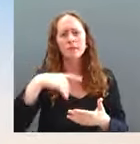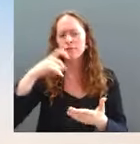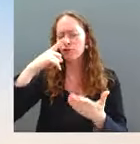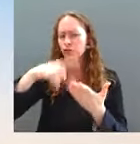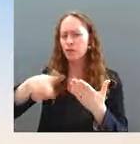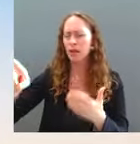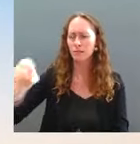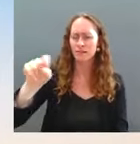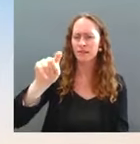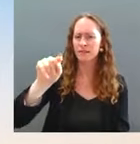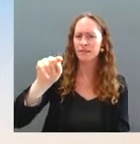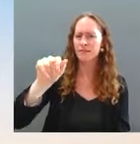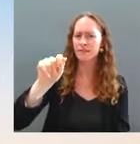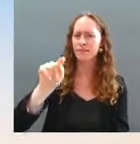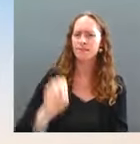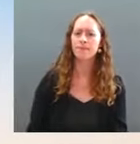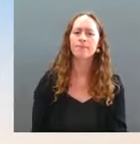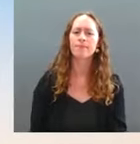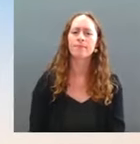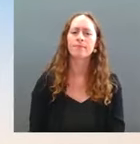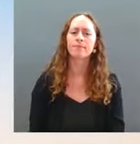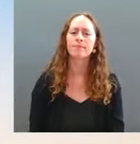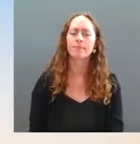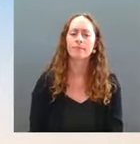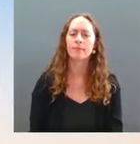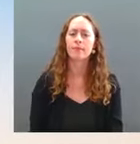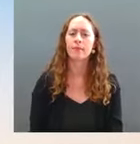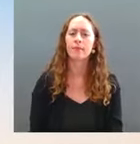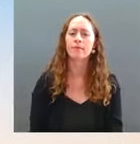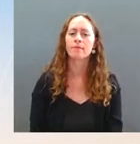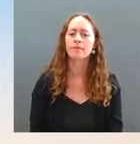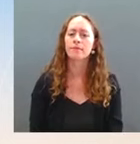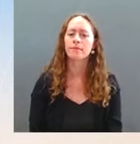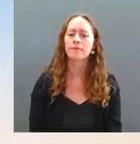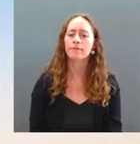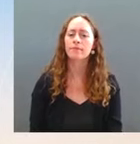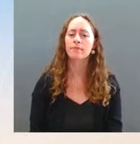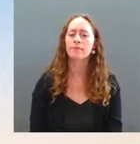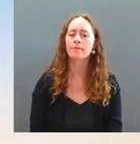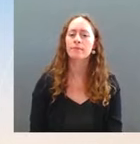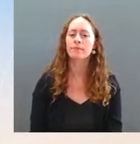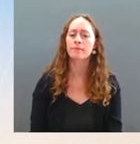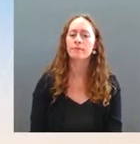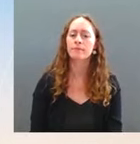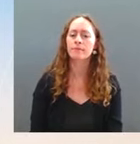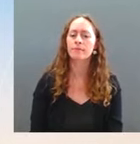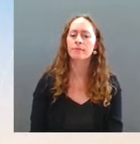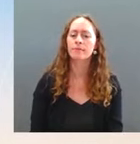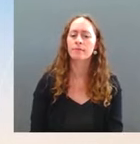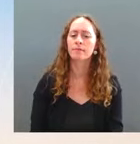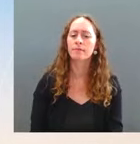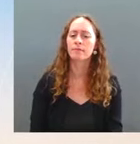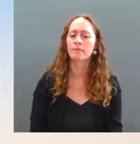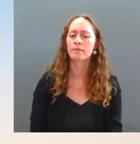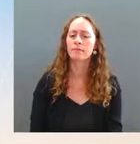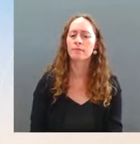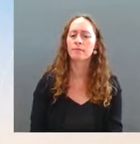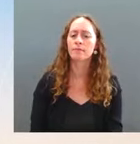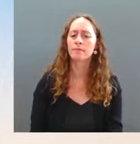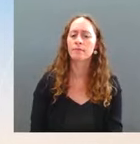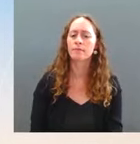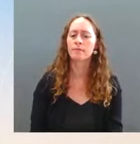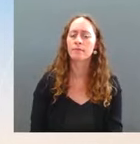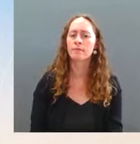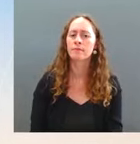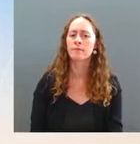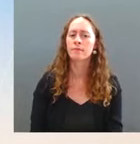Amir Locke, the case involving Amir Locke, sure, and the officers that are, you know, not charged in that case? Is the president ready on that,